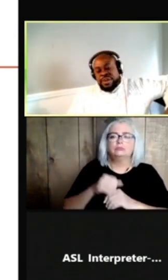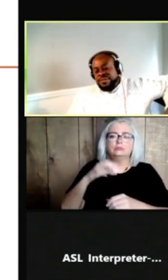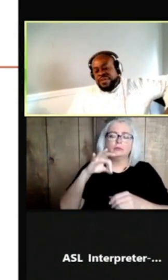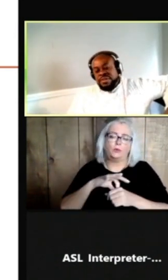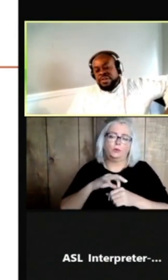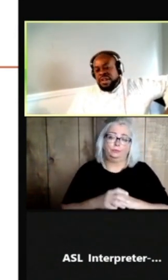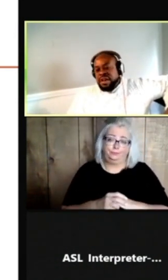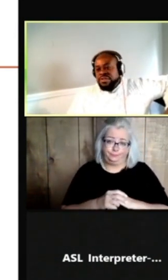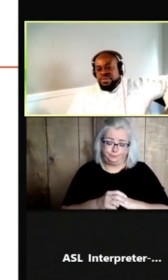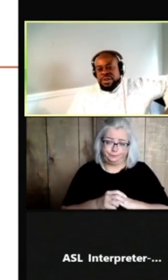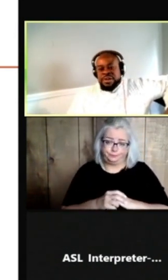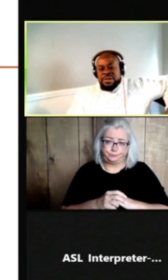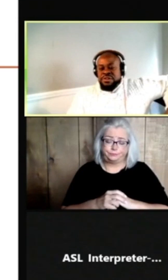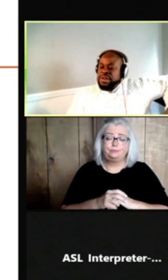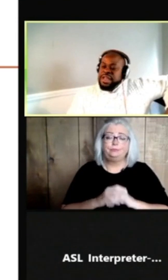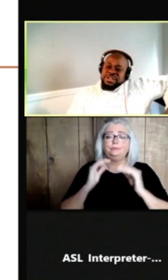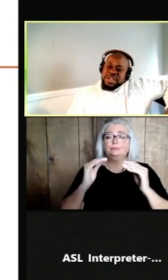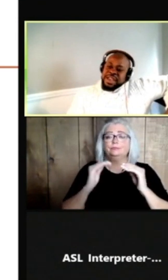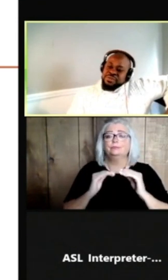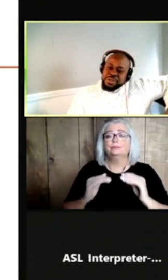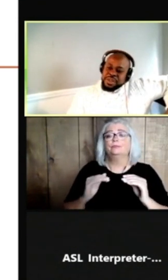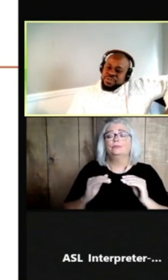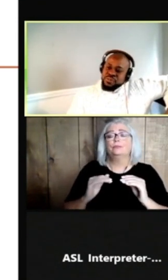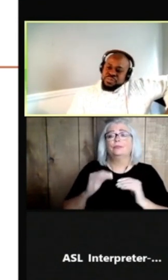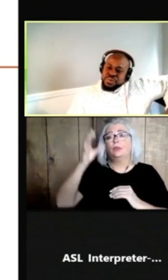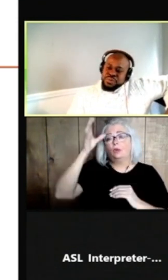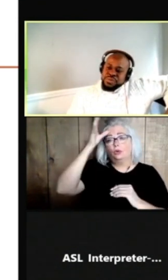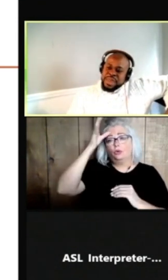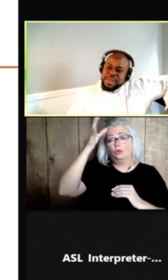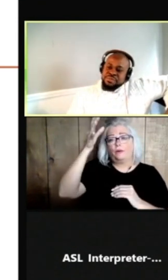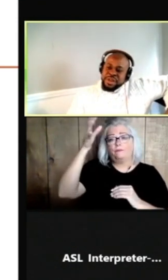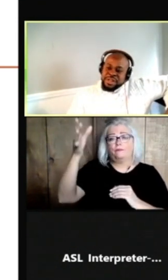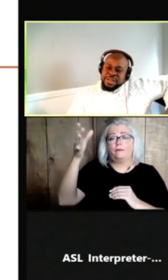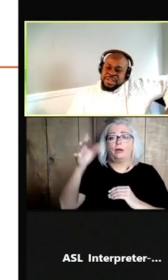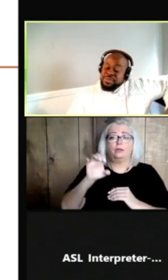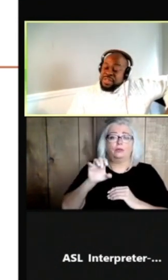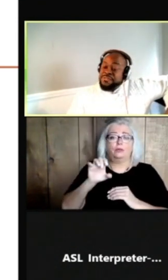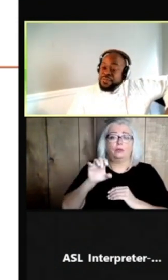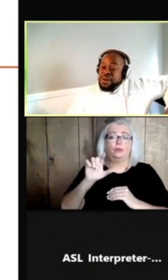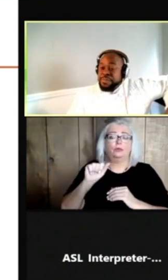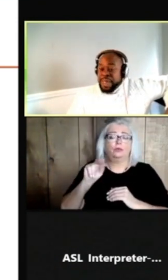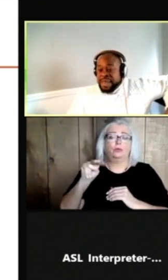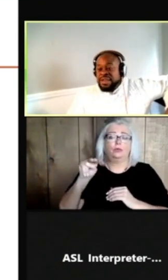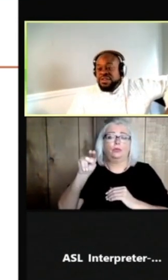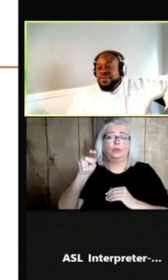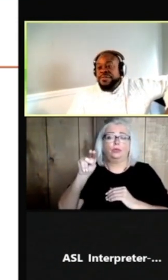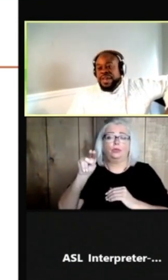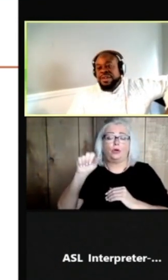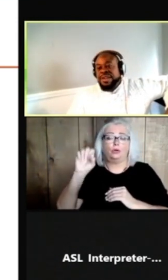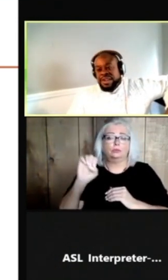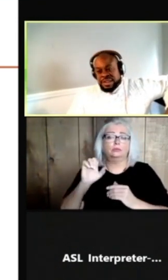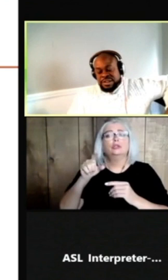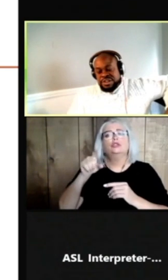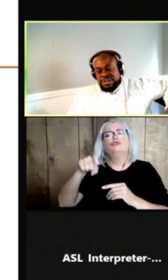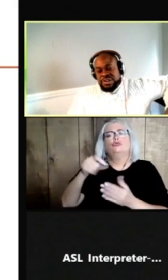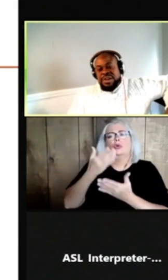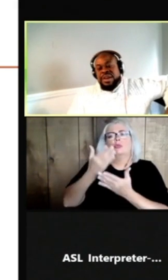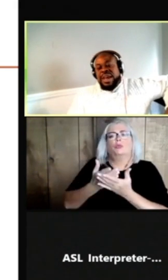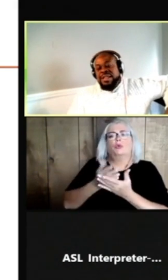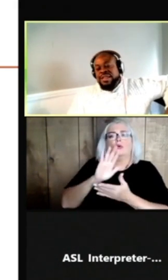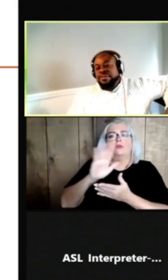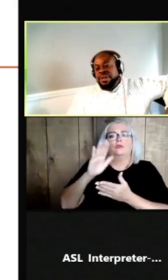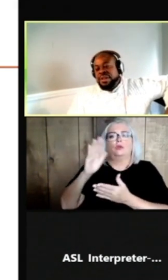thing is a grandfather clause where you would actually have to be able to prove that relatives that far back in your family